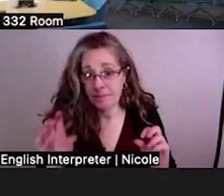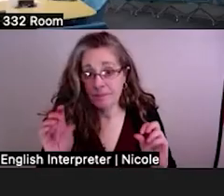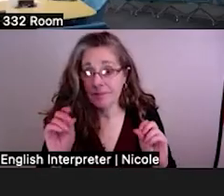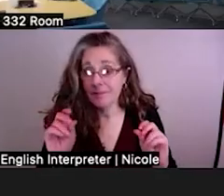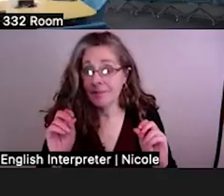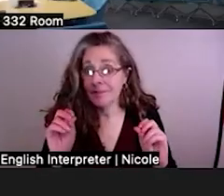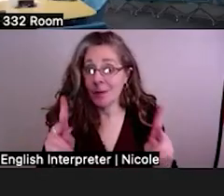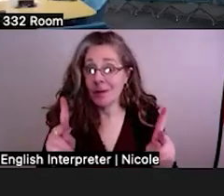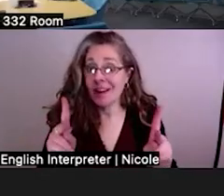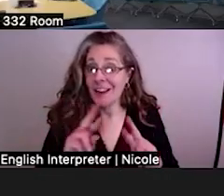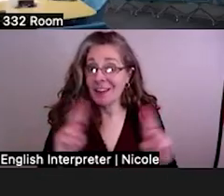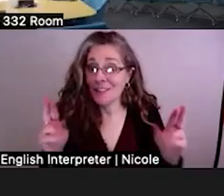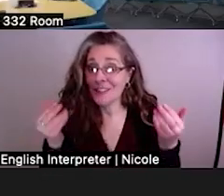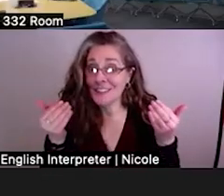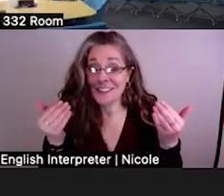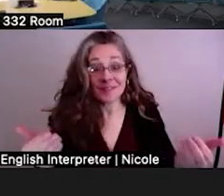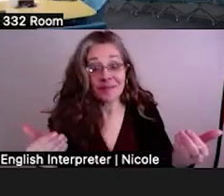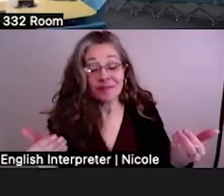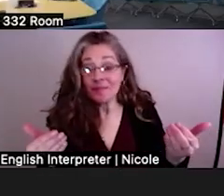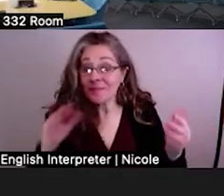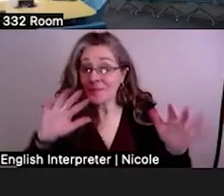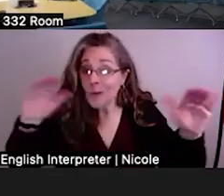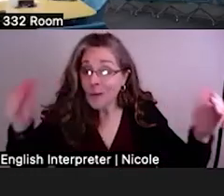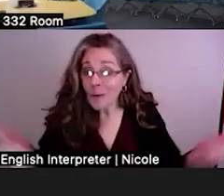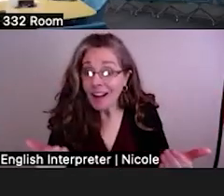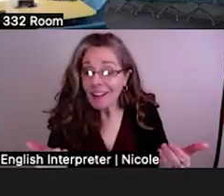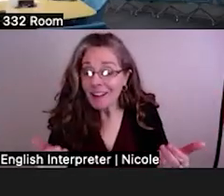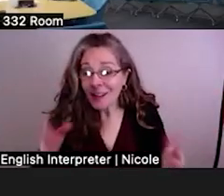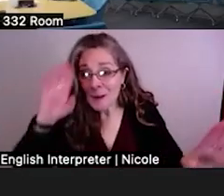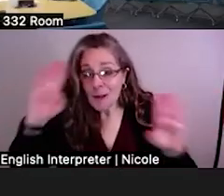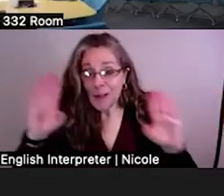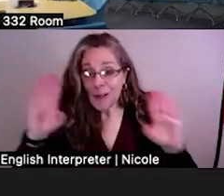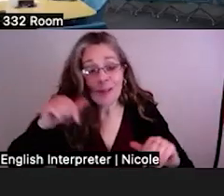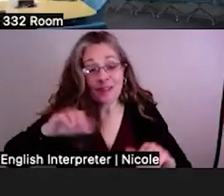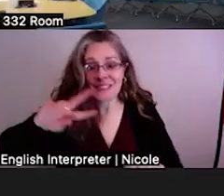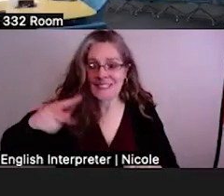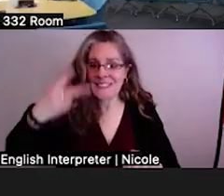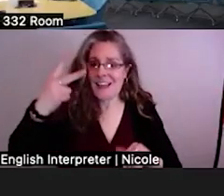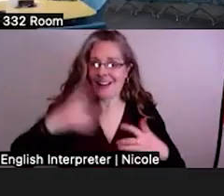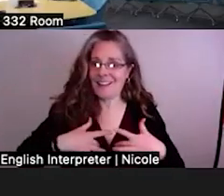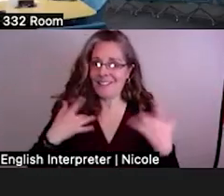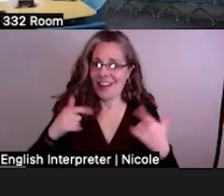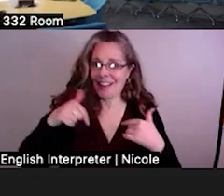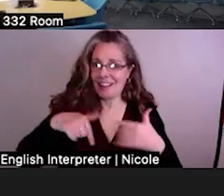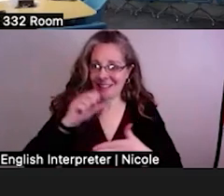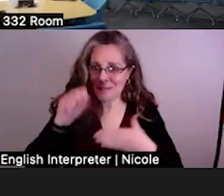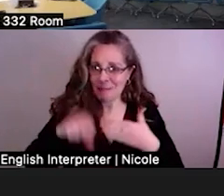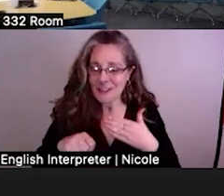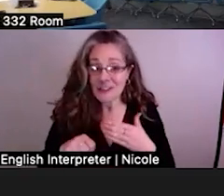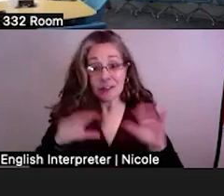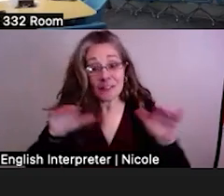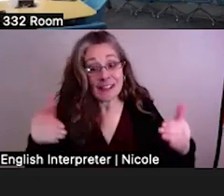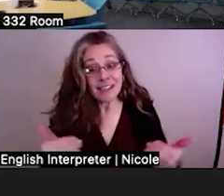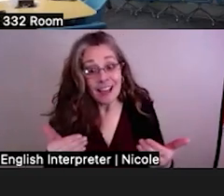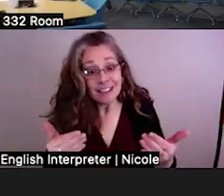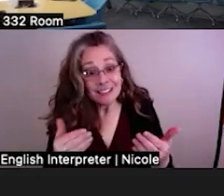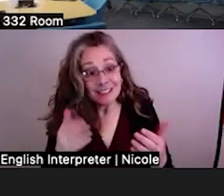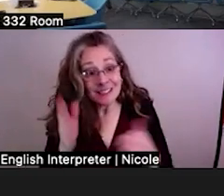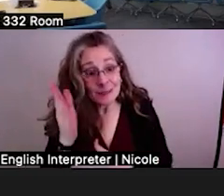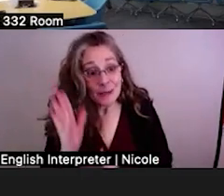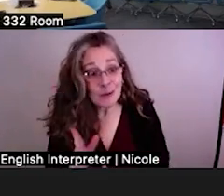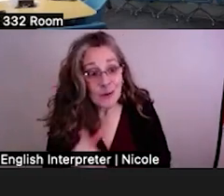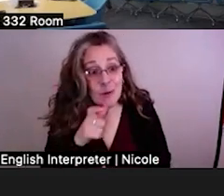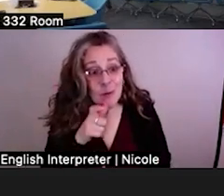All right, everyone, welcome to our second event of the semester. Our guest speaker today is